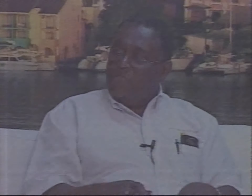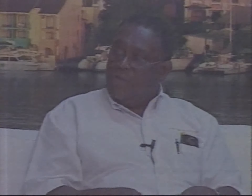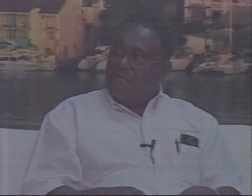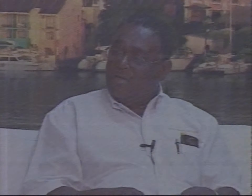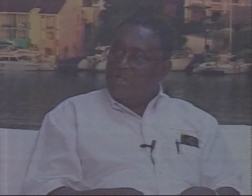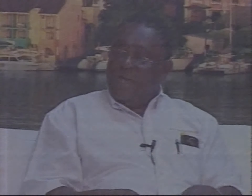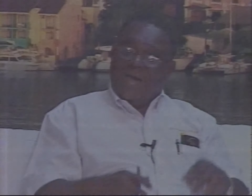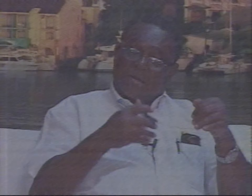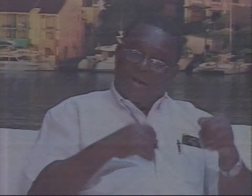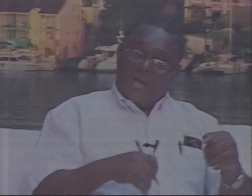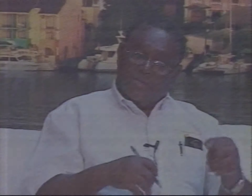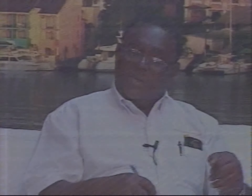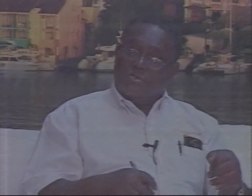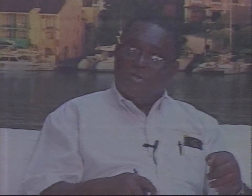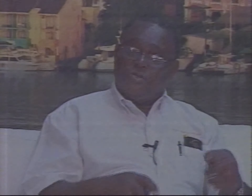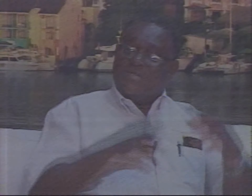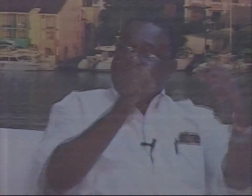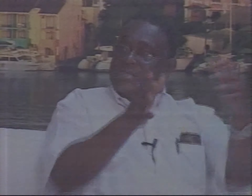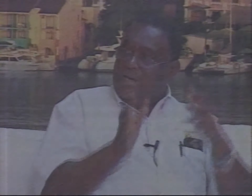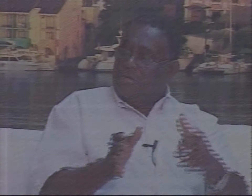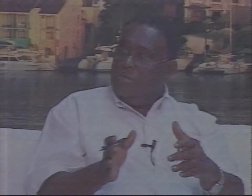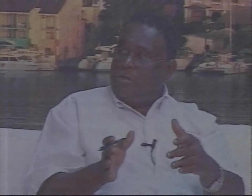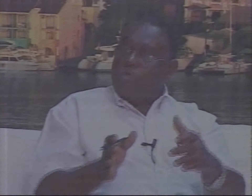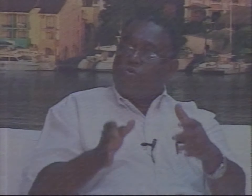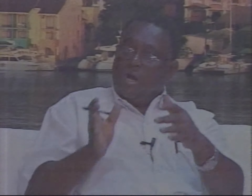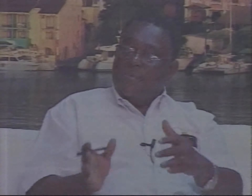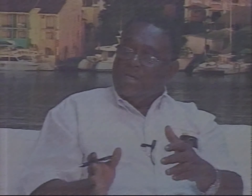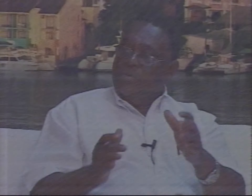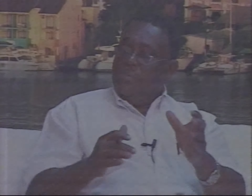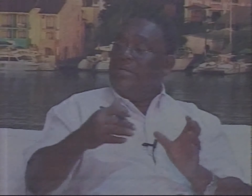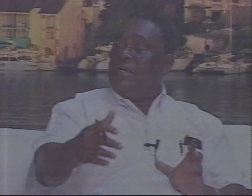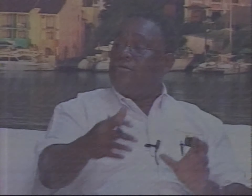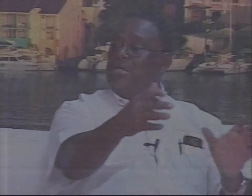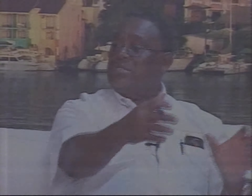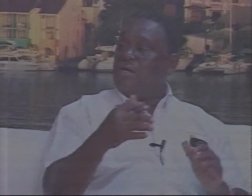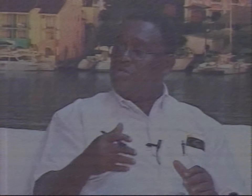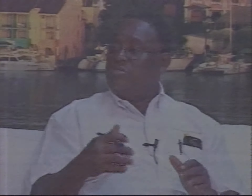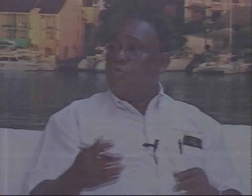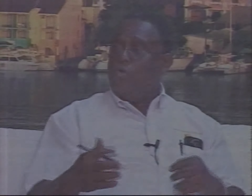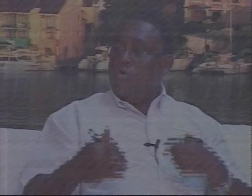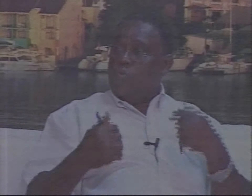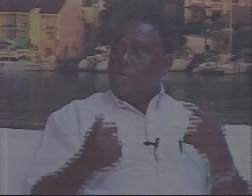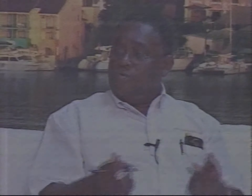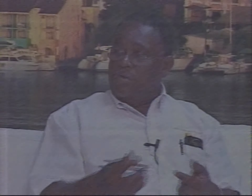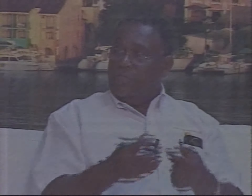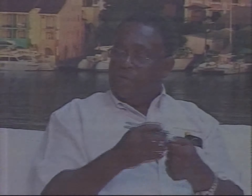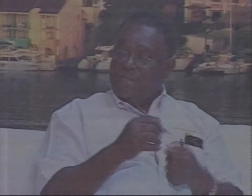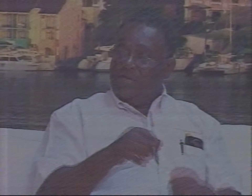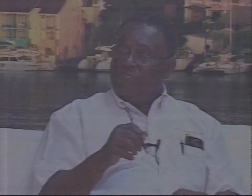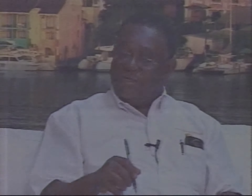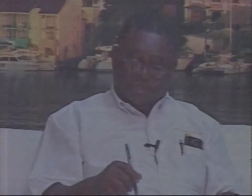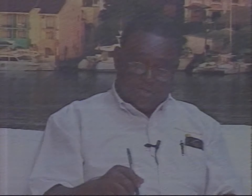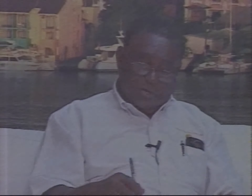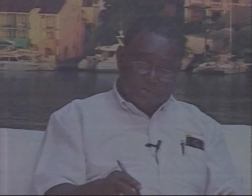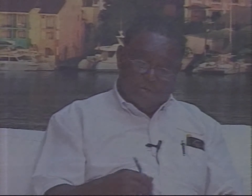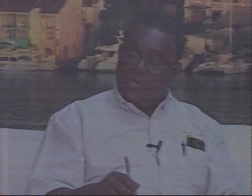specific areas. Mm-hmm. And the marketplace also is designed to accommodate people into these sections. So when you decide to